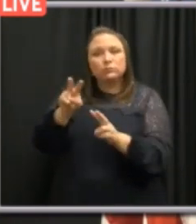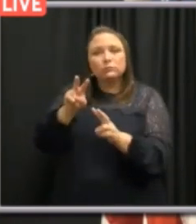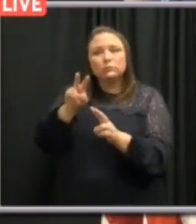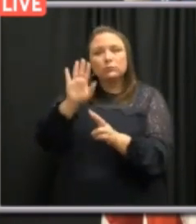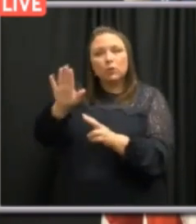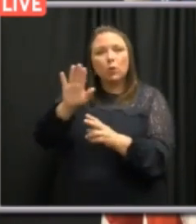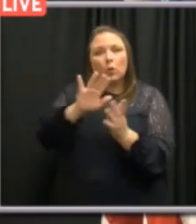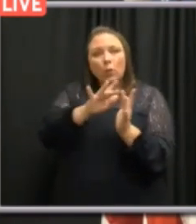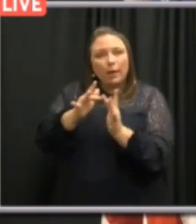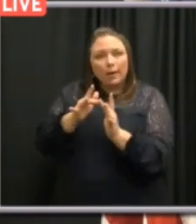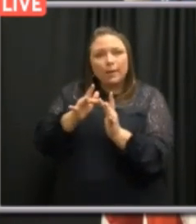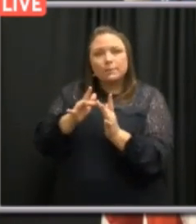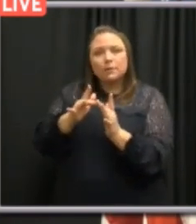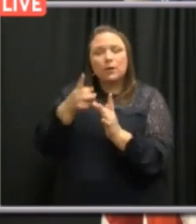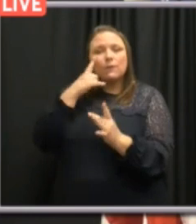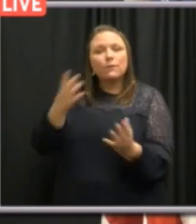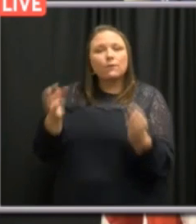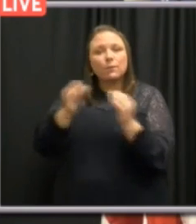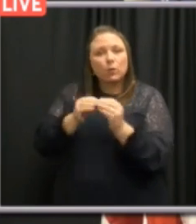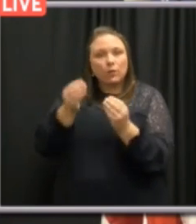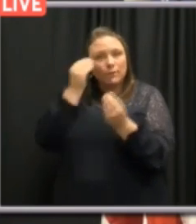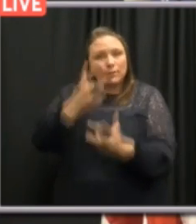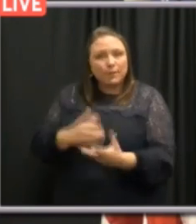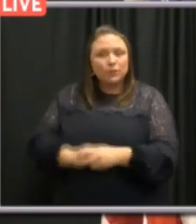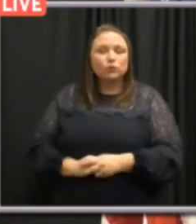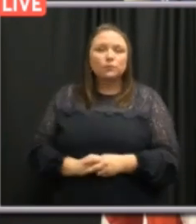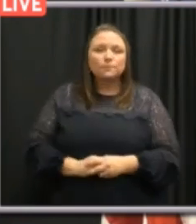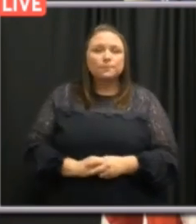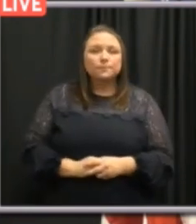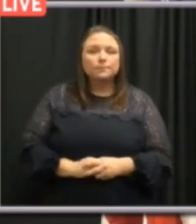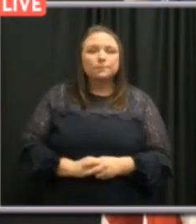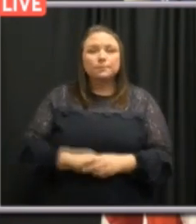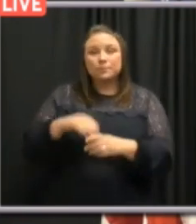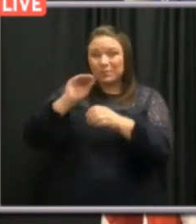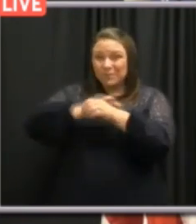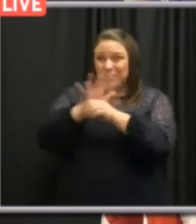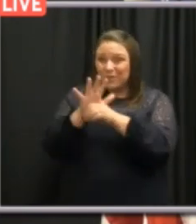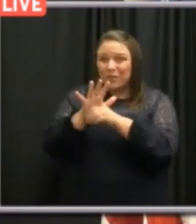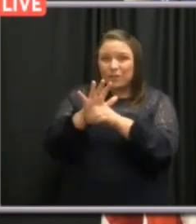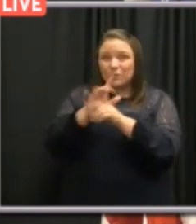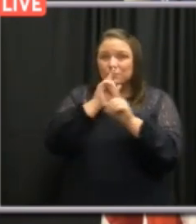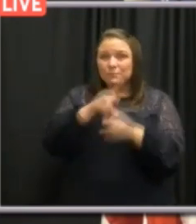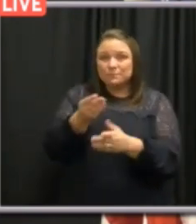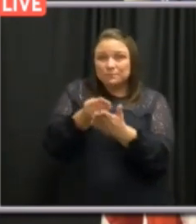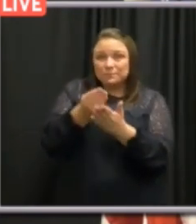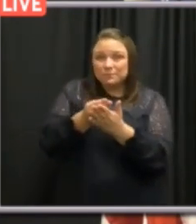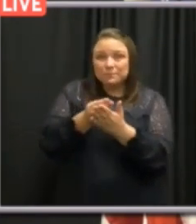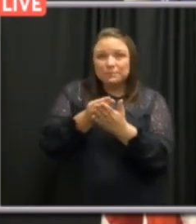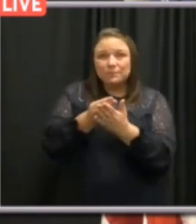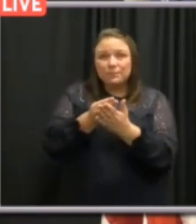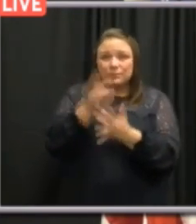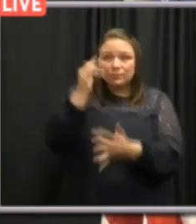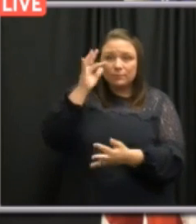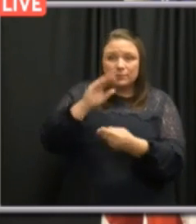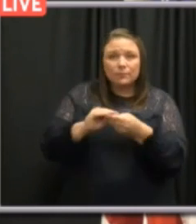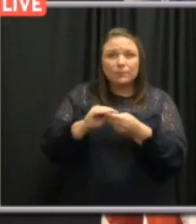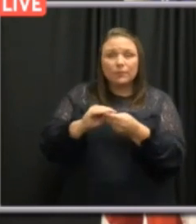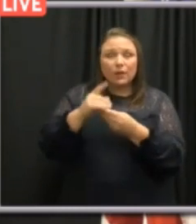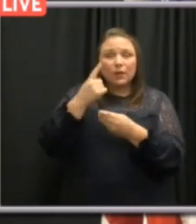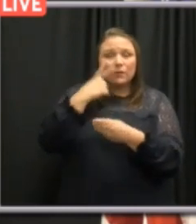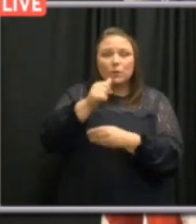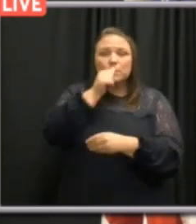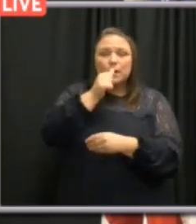Center website for more information. The COVID-19 Response Fund is comprised solely of